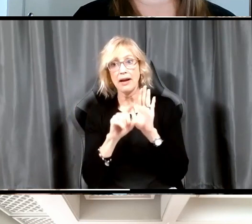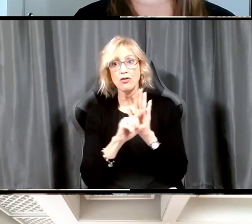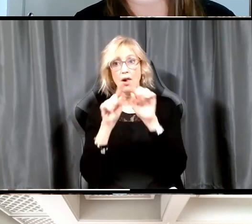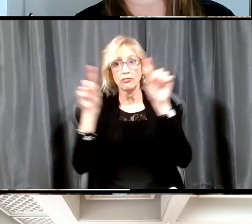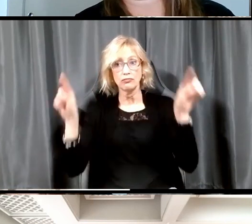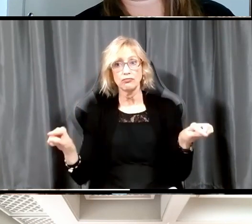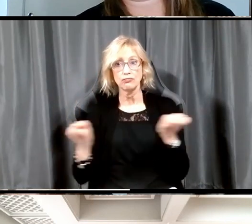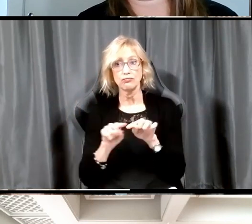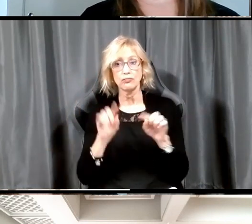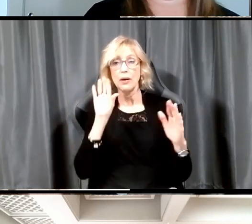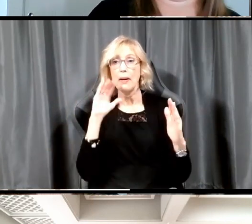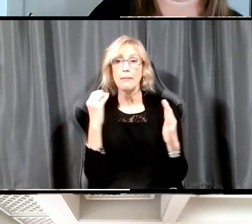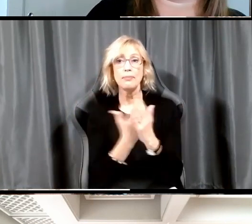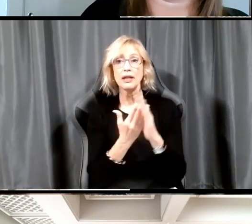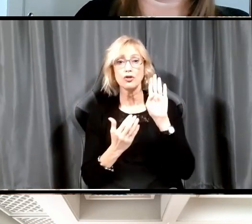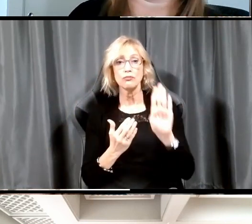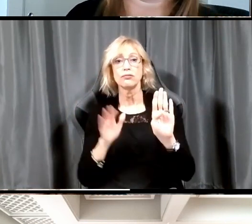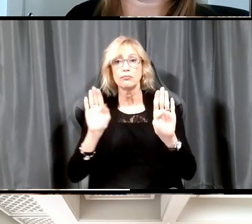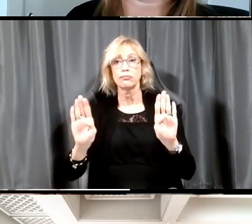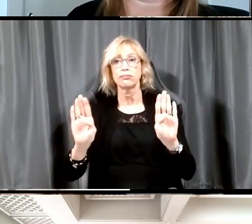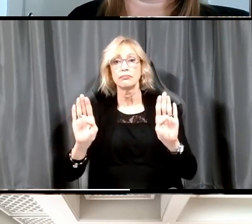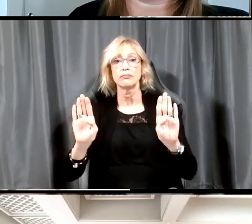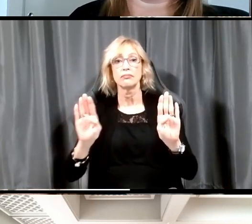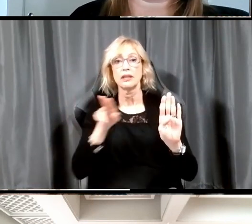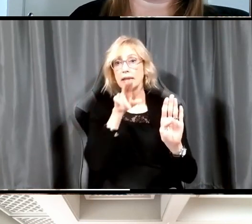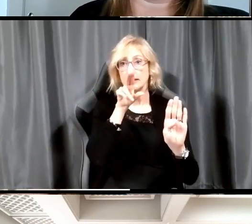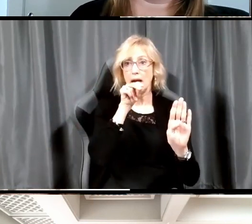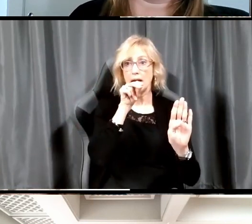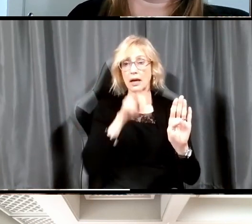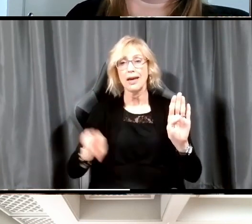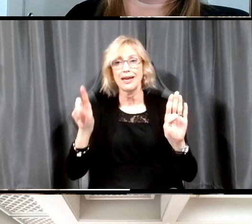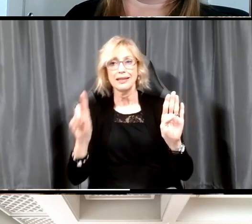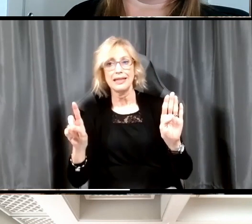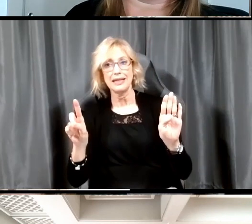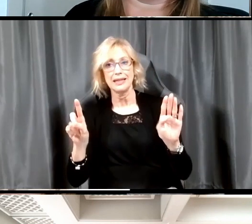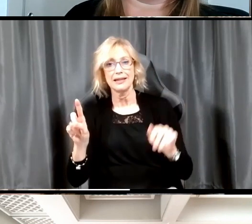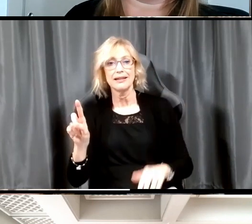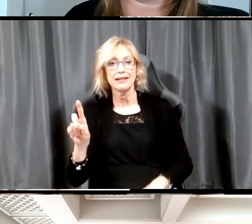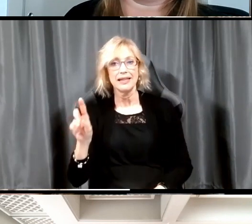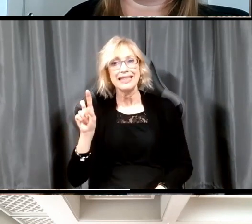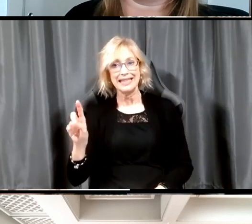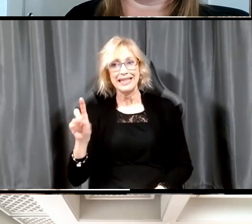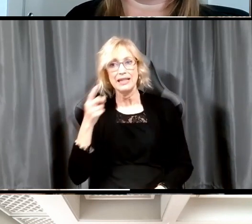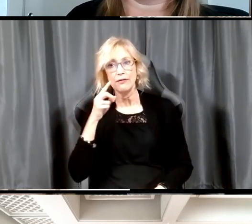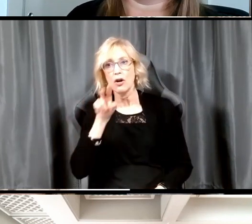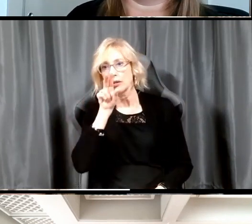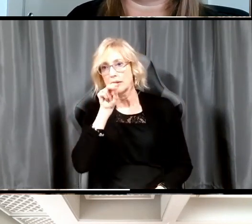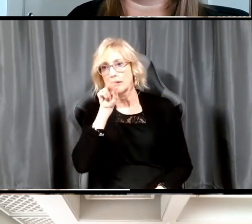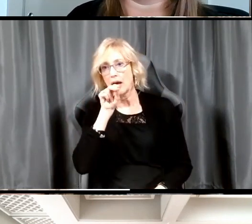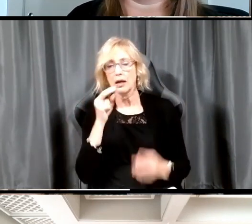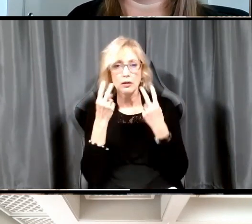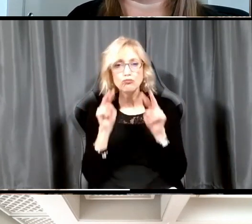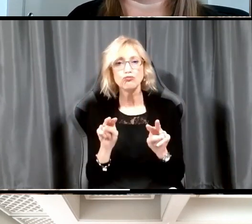the image on the black background is a duck and a D for duck. And they're able to view